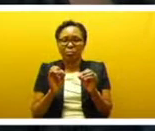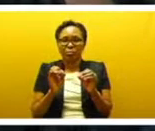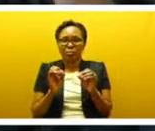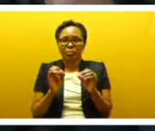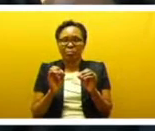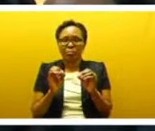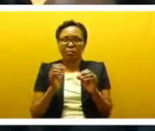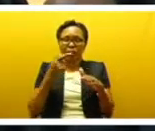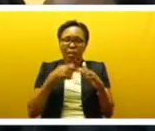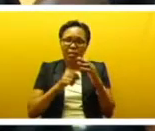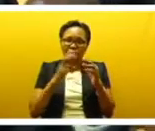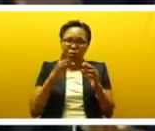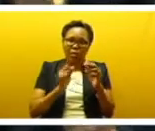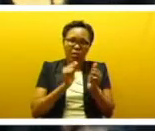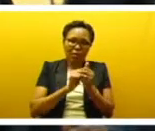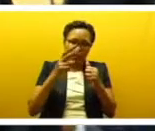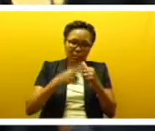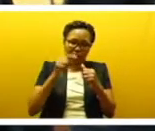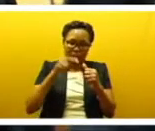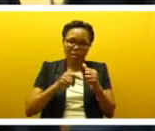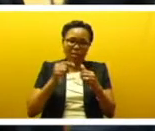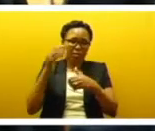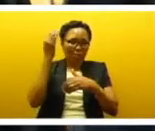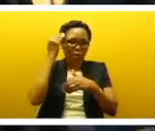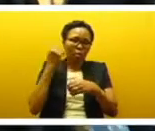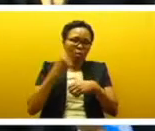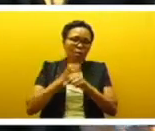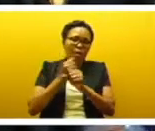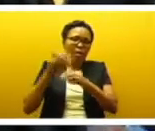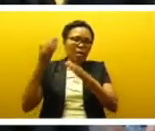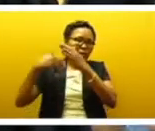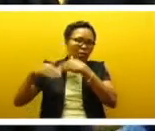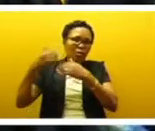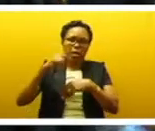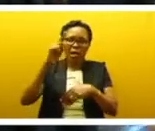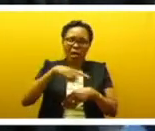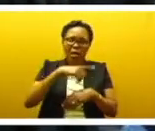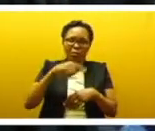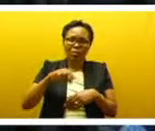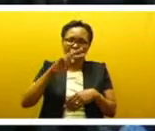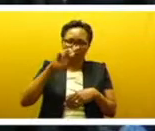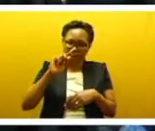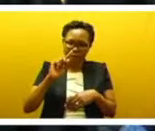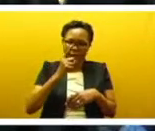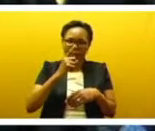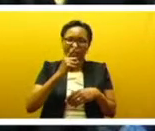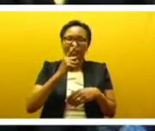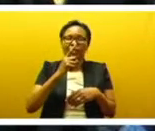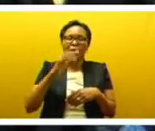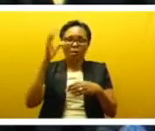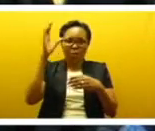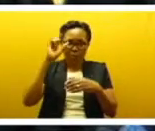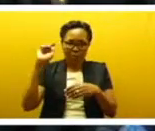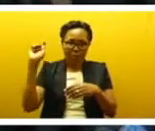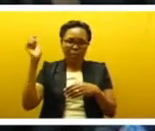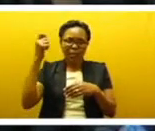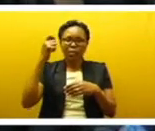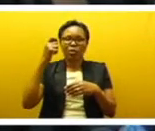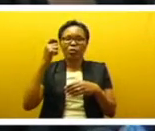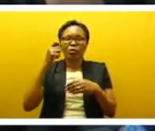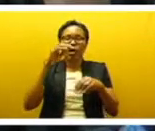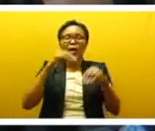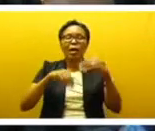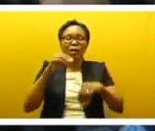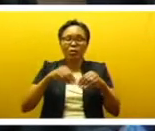in 2017, this court made history by nullifying the first presidential election in this continent, and I think only the